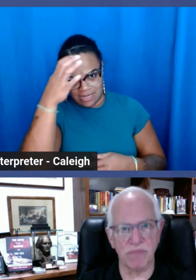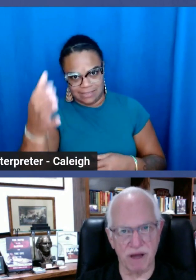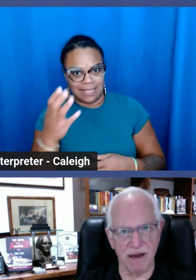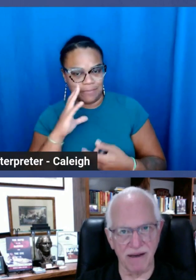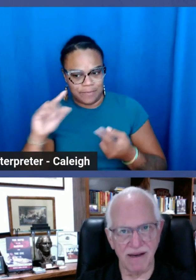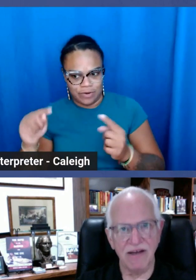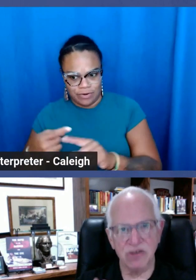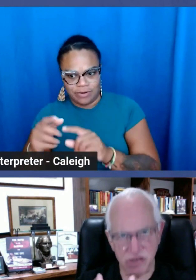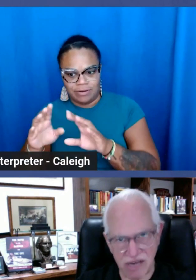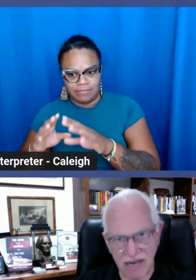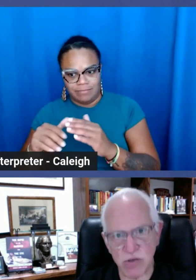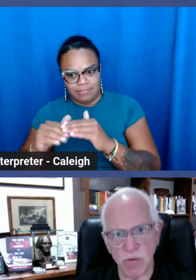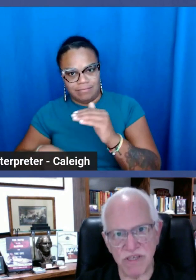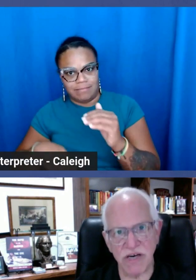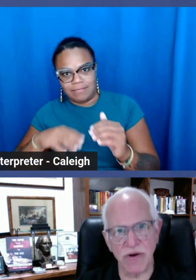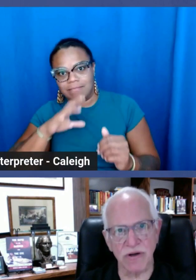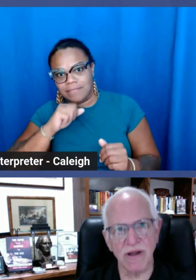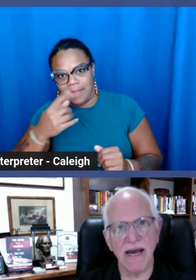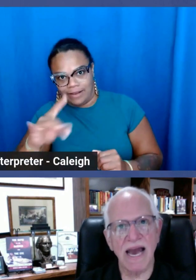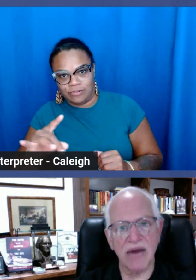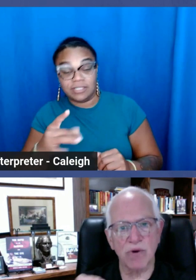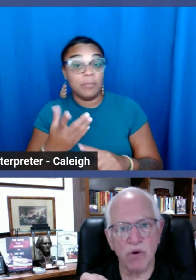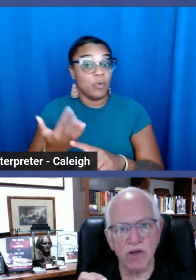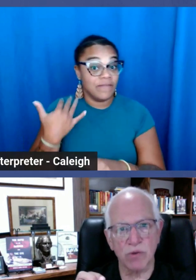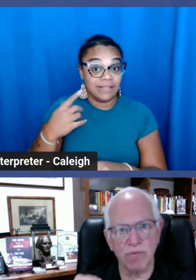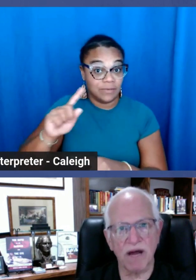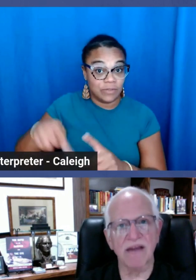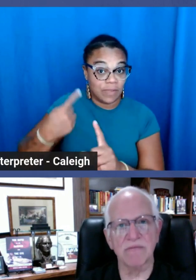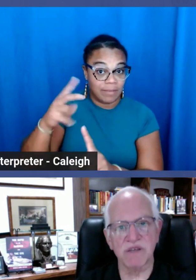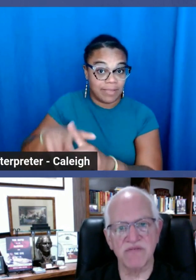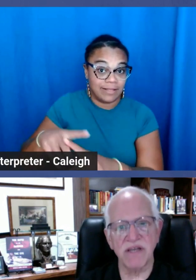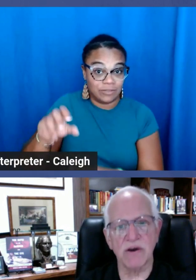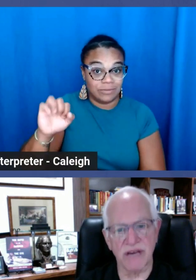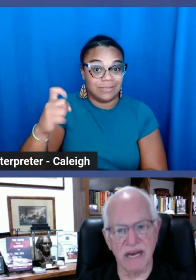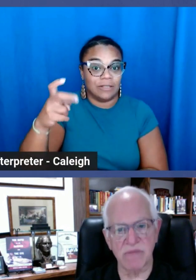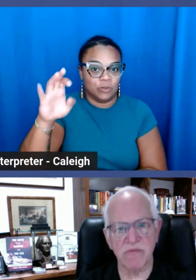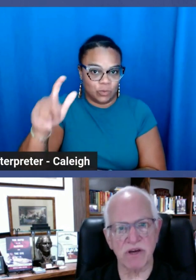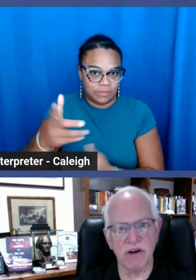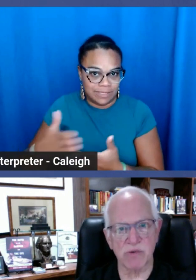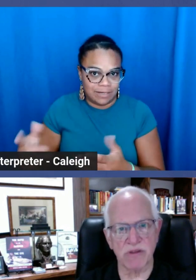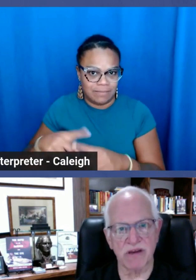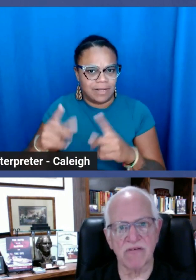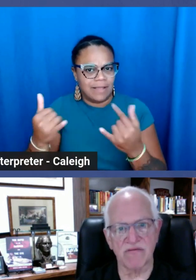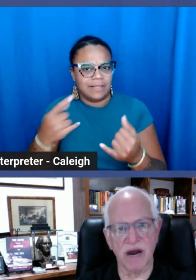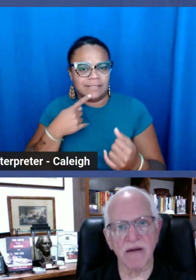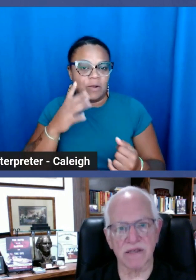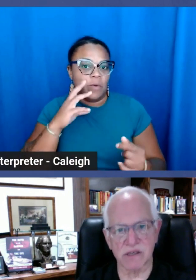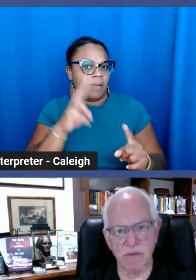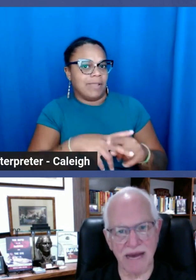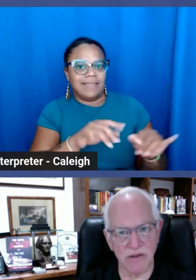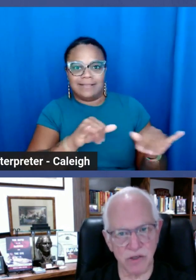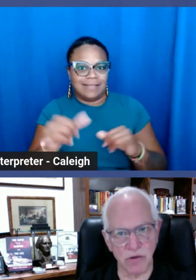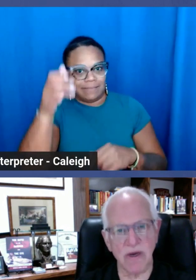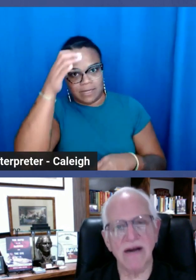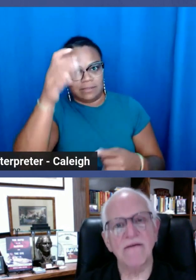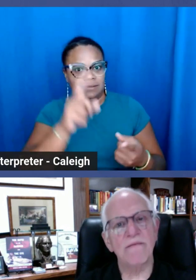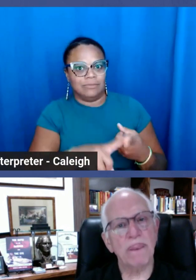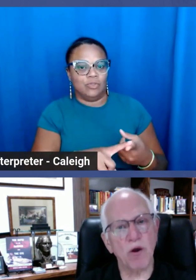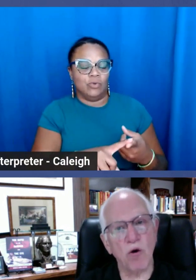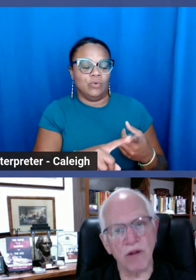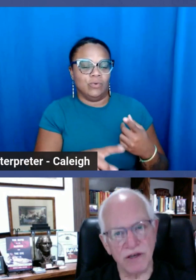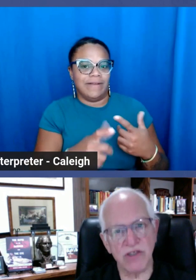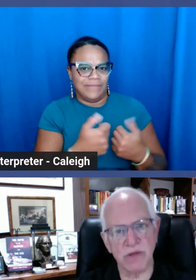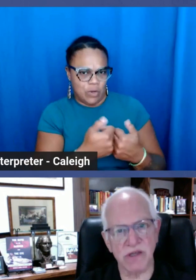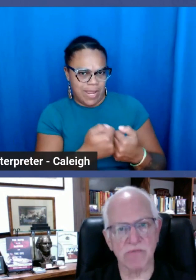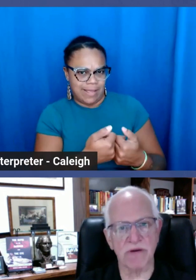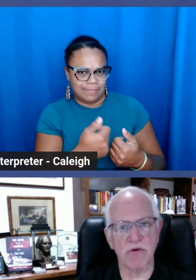been applied to sexual material, and we're going to apply them to video games because we think violence is bad too. The